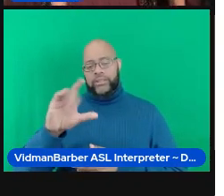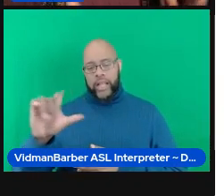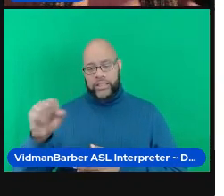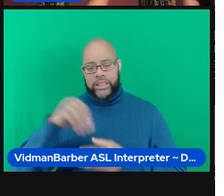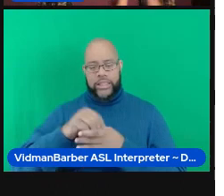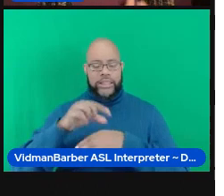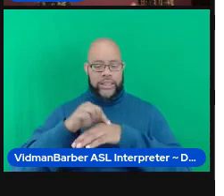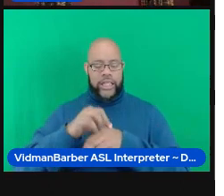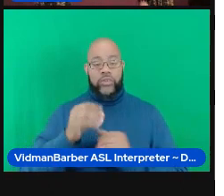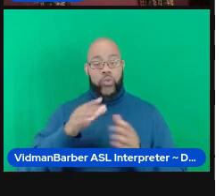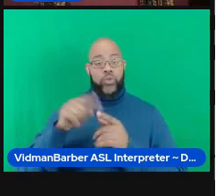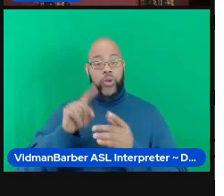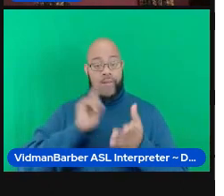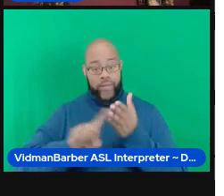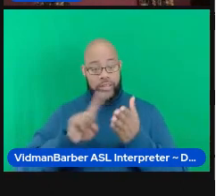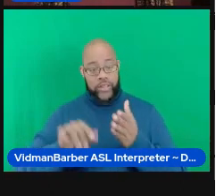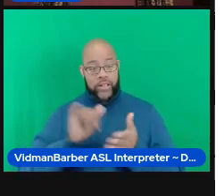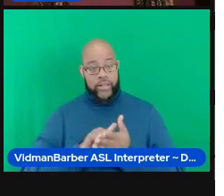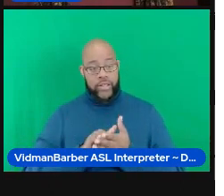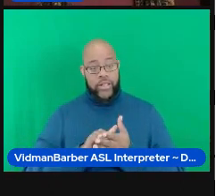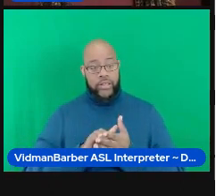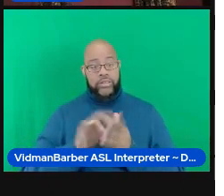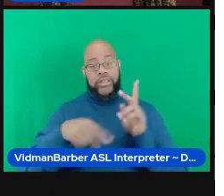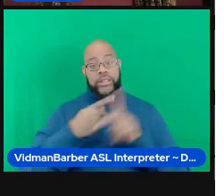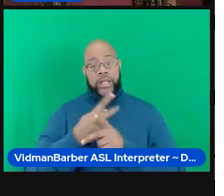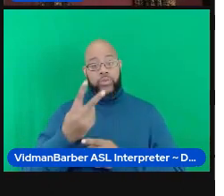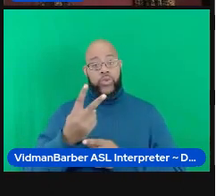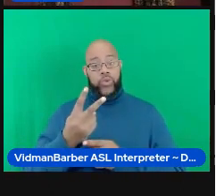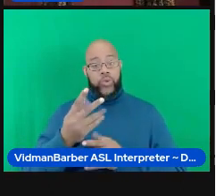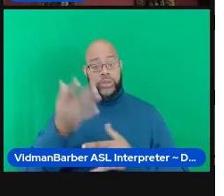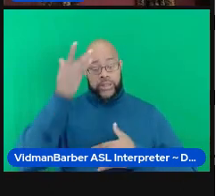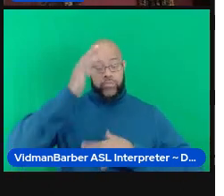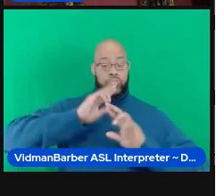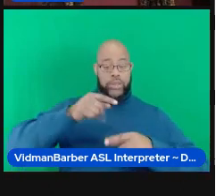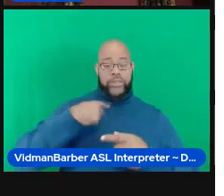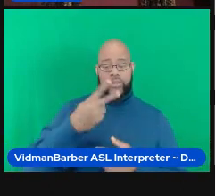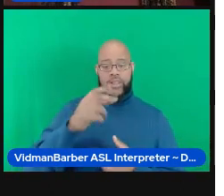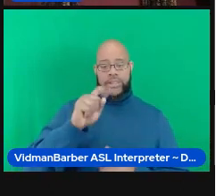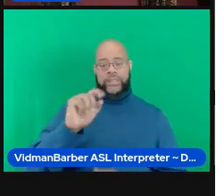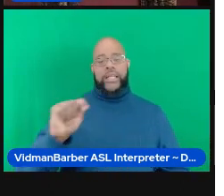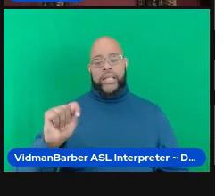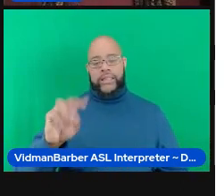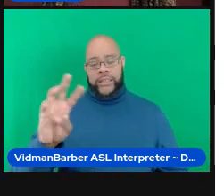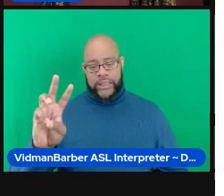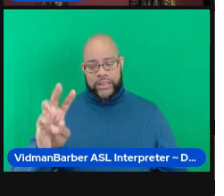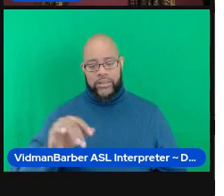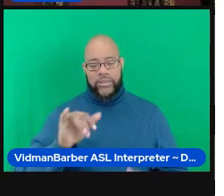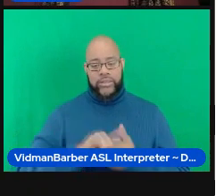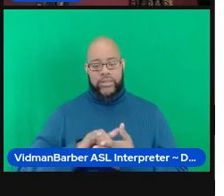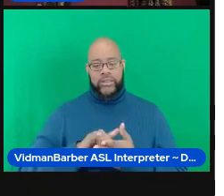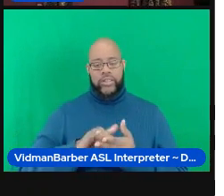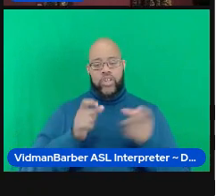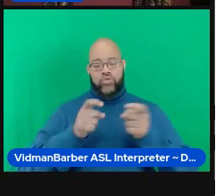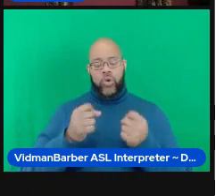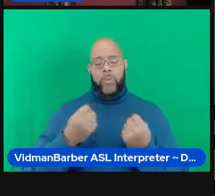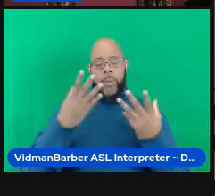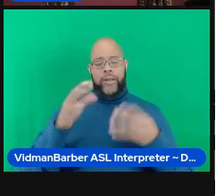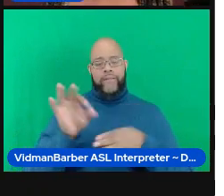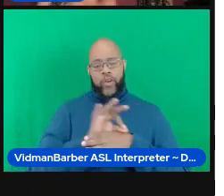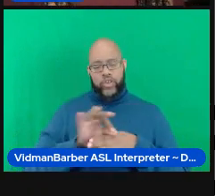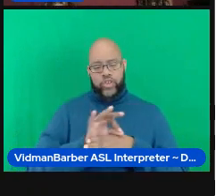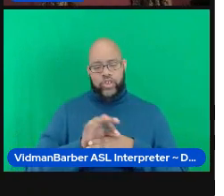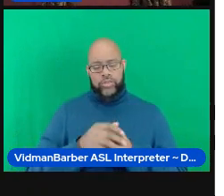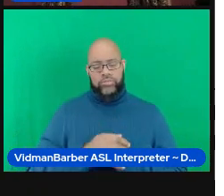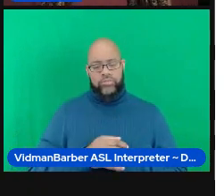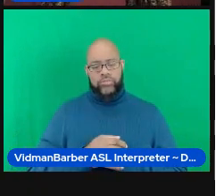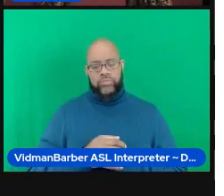So in order to investigate the requirement of type 2 immune responses, we turn to STAT6, as STAT6 controls a number of functions mounted in a